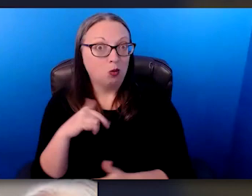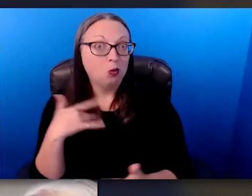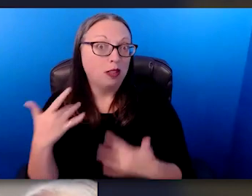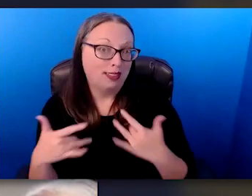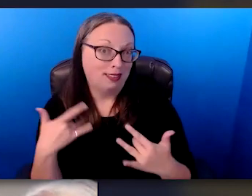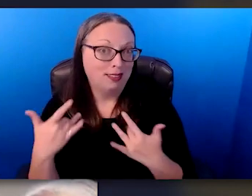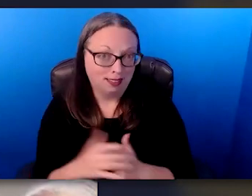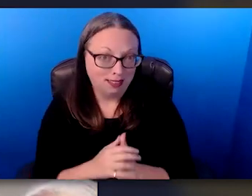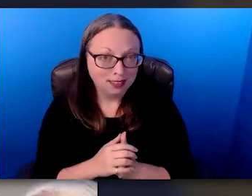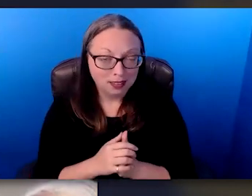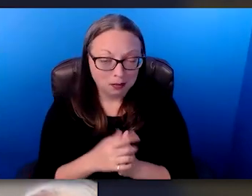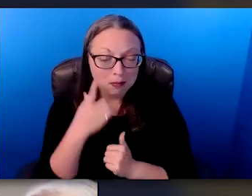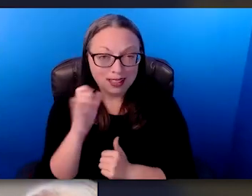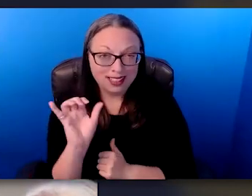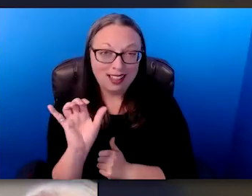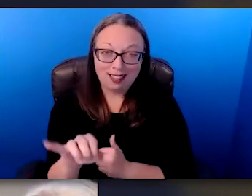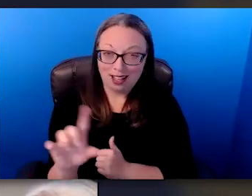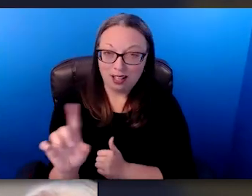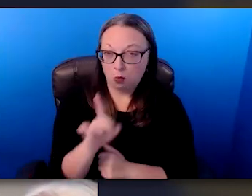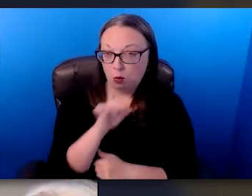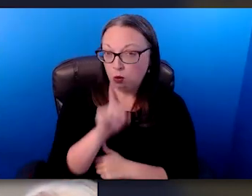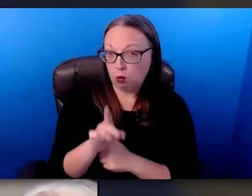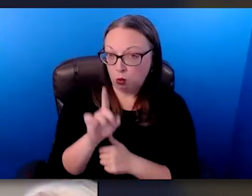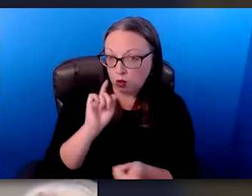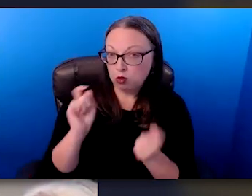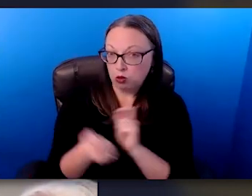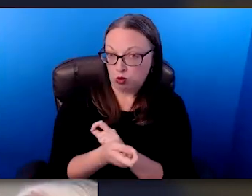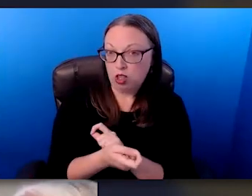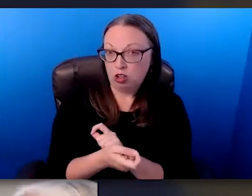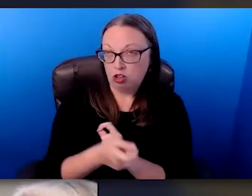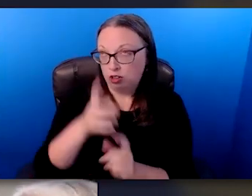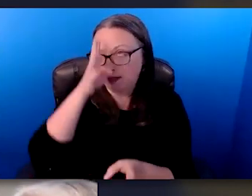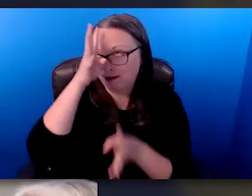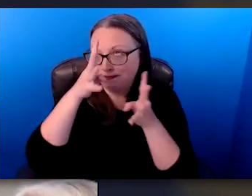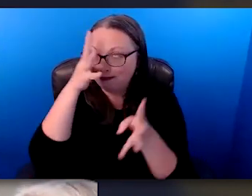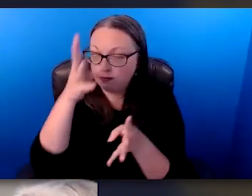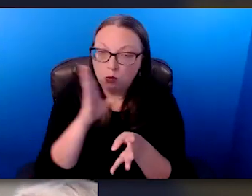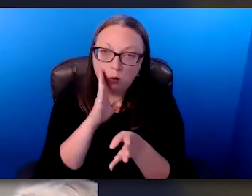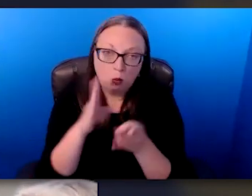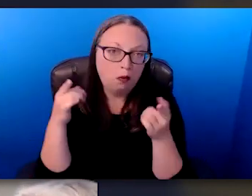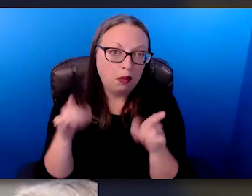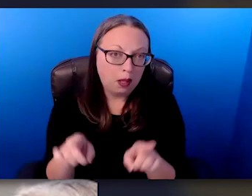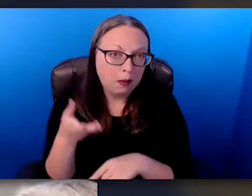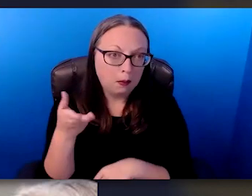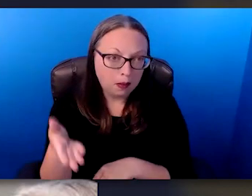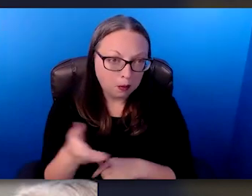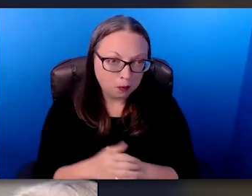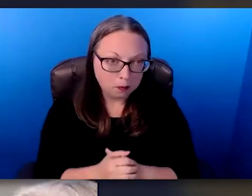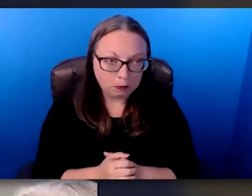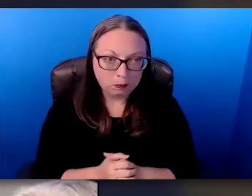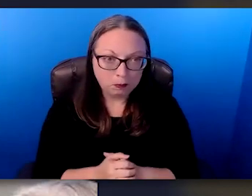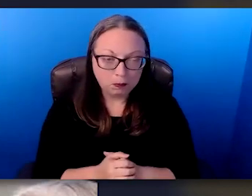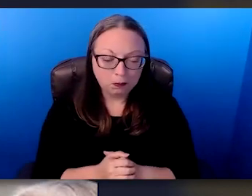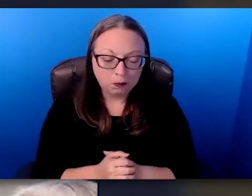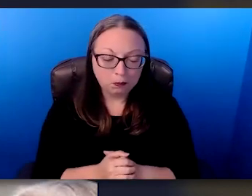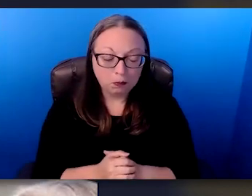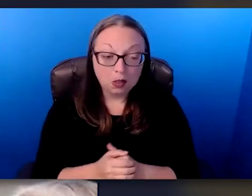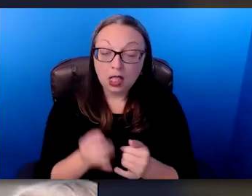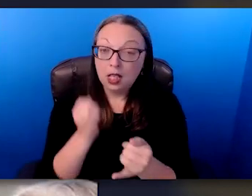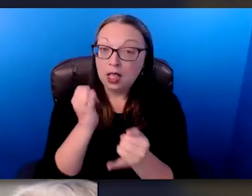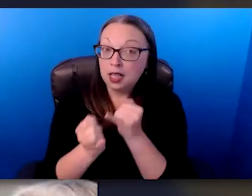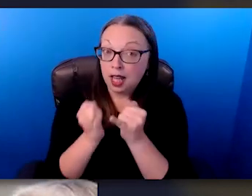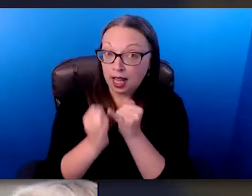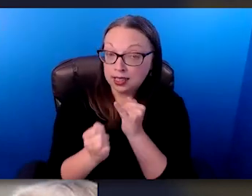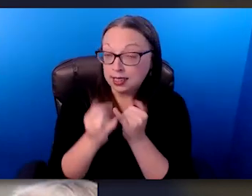because that's, to me, where real change and innovation is going to happen. And finally, it's